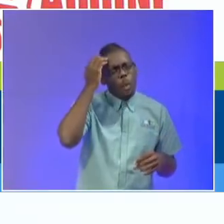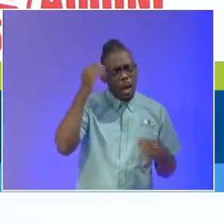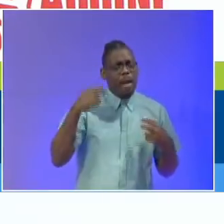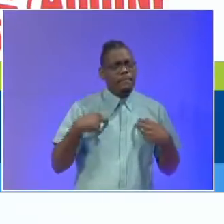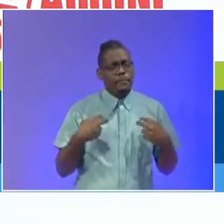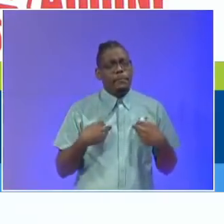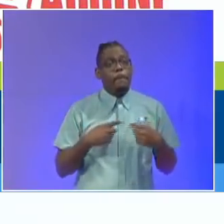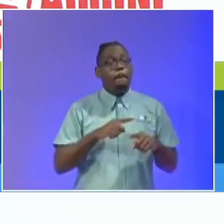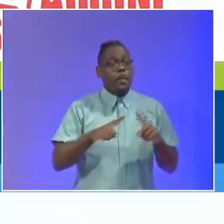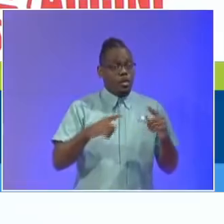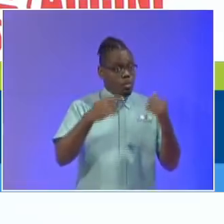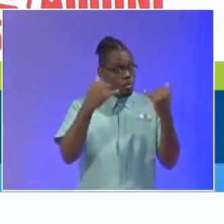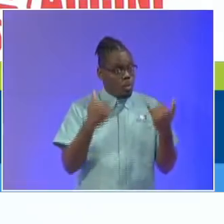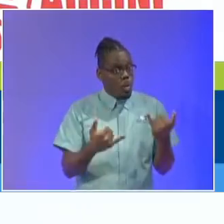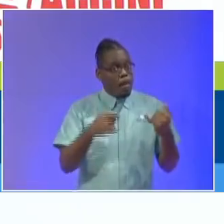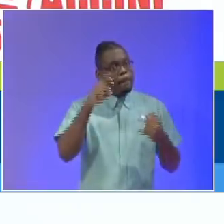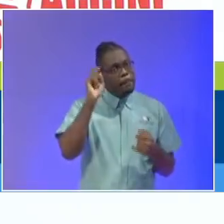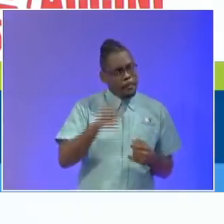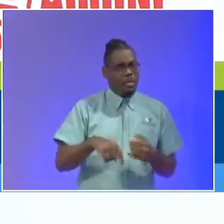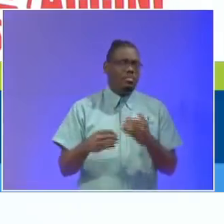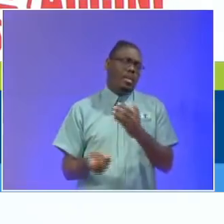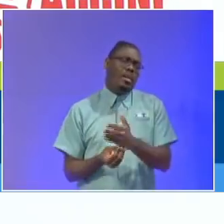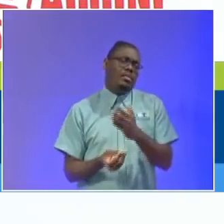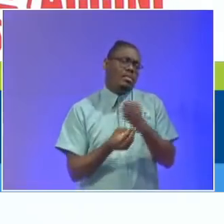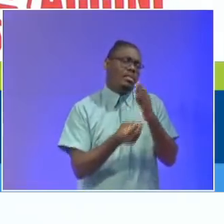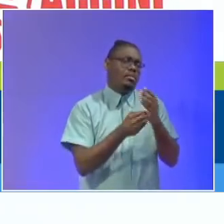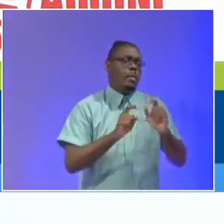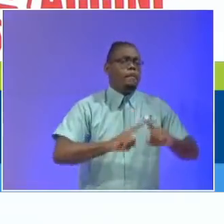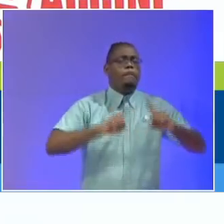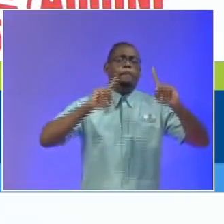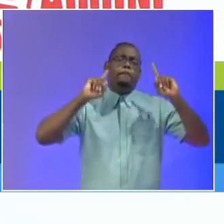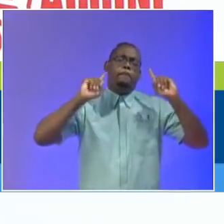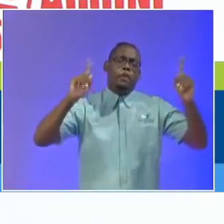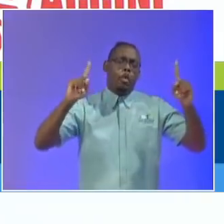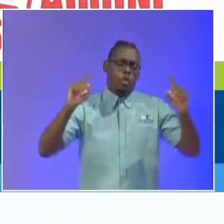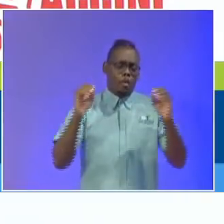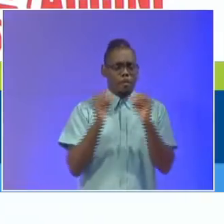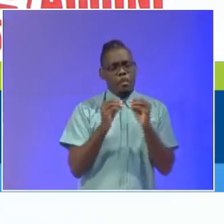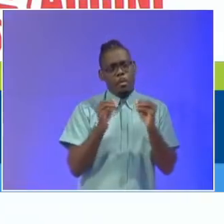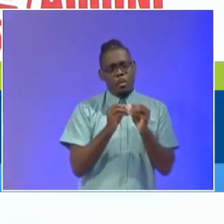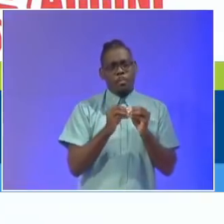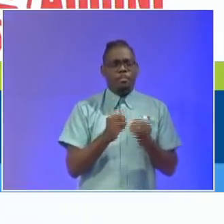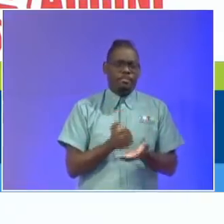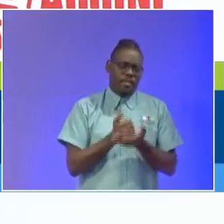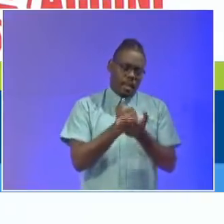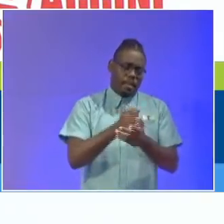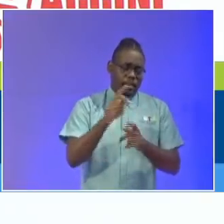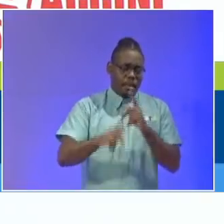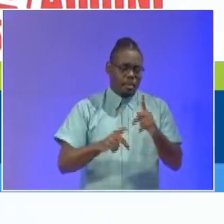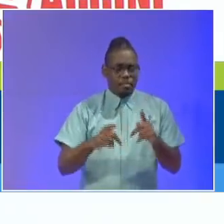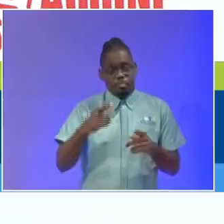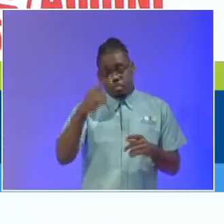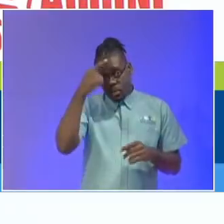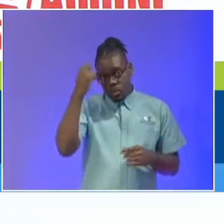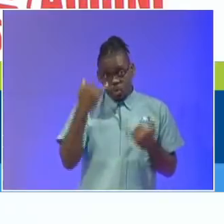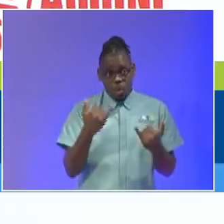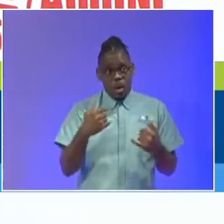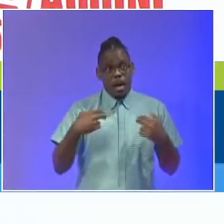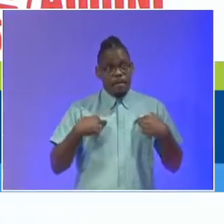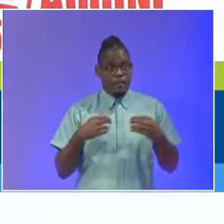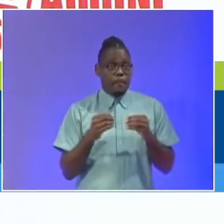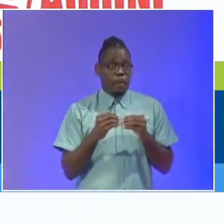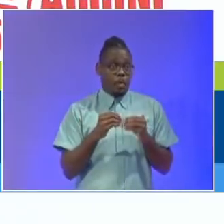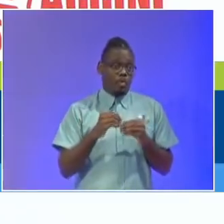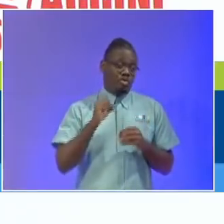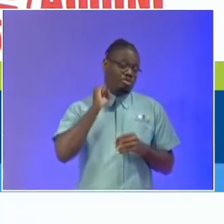now, with health especially, consider the emergent stresses being placed on healthcare